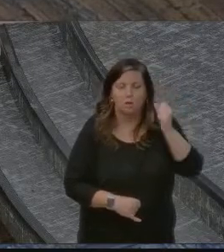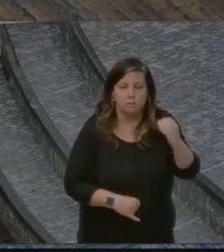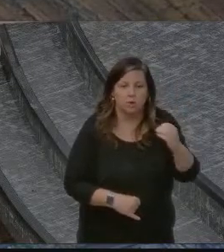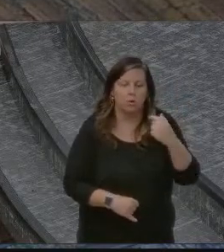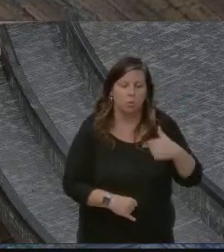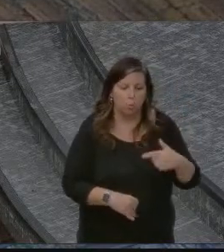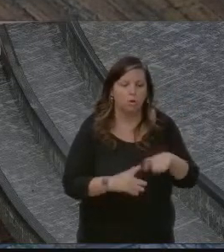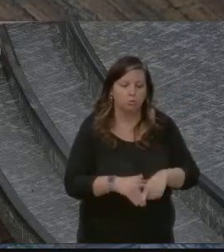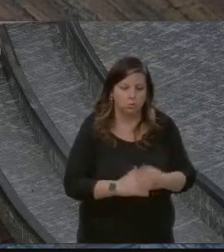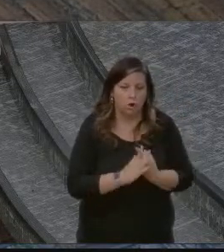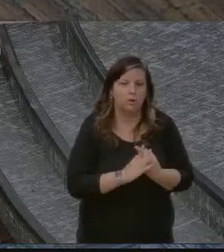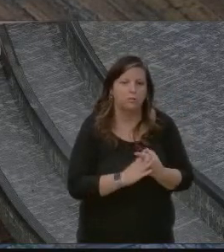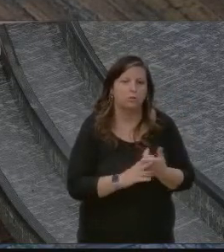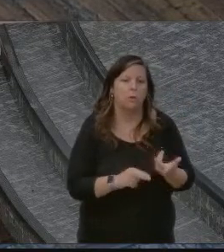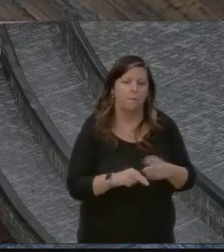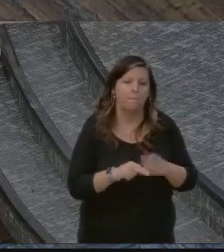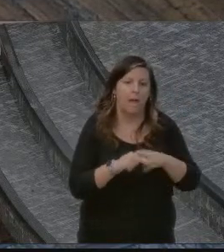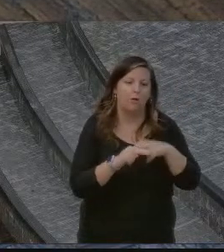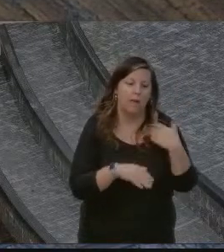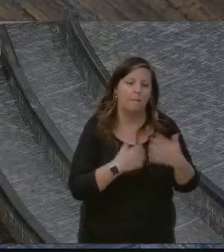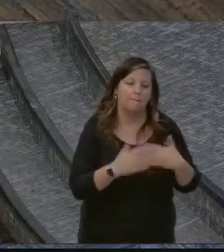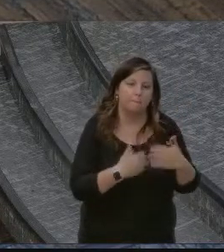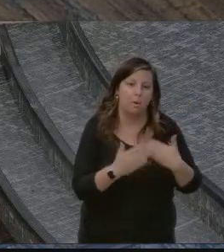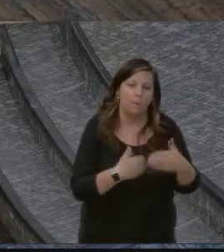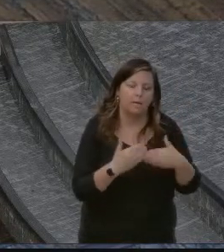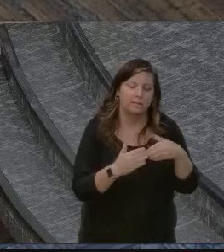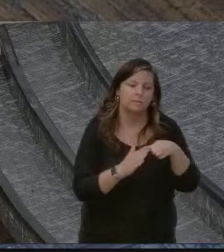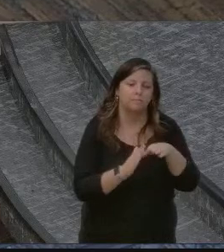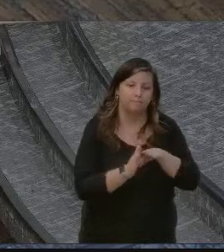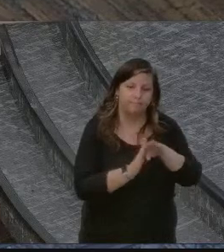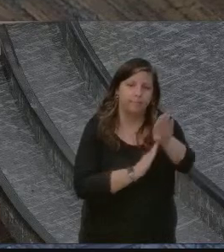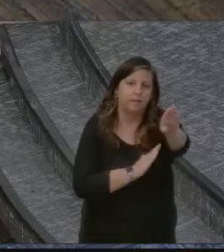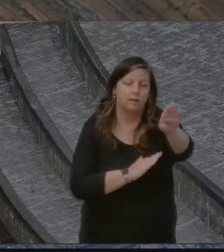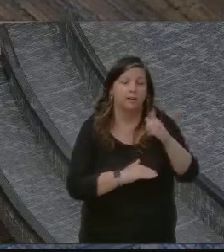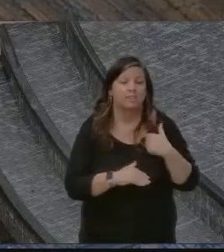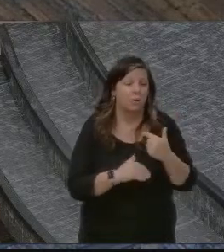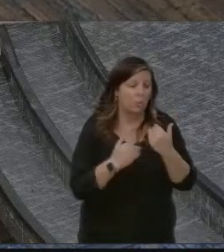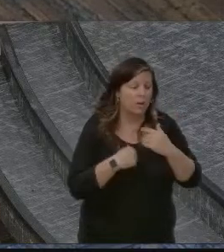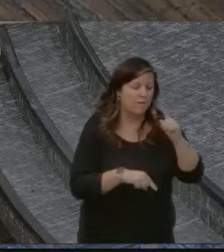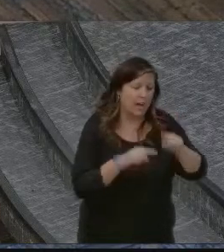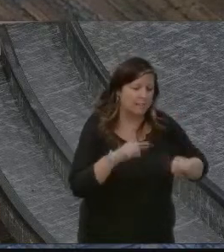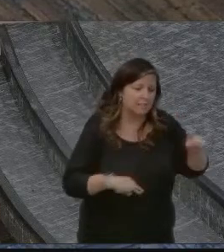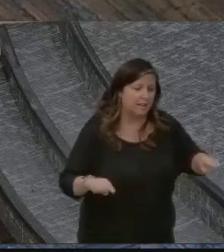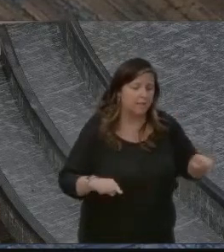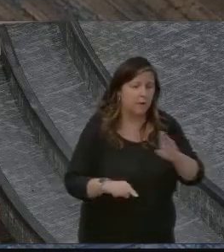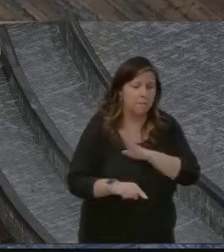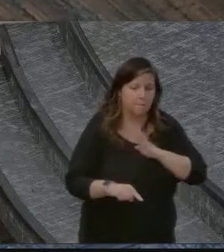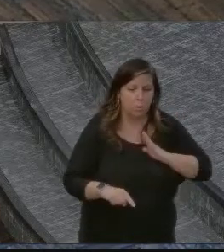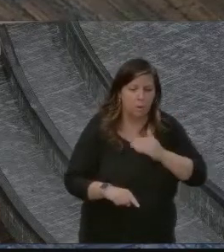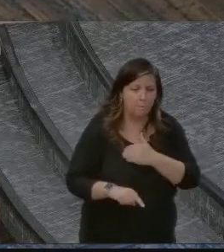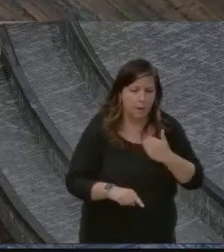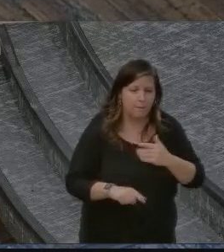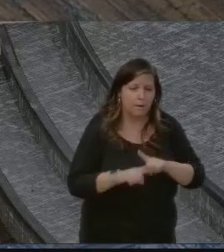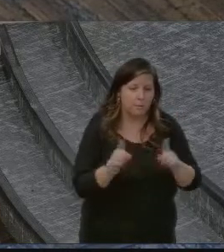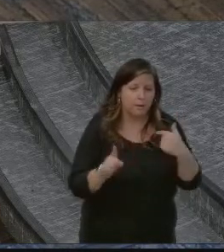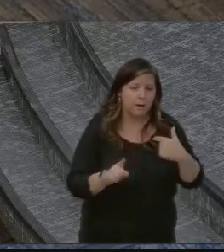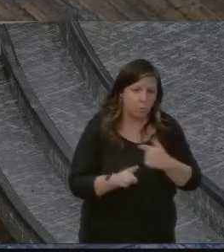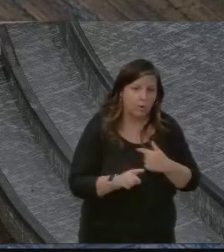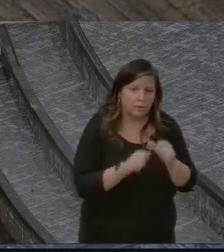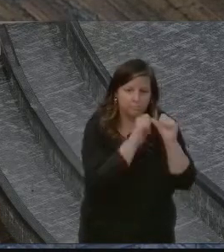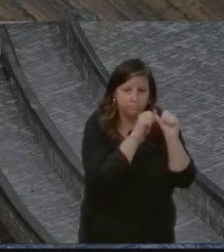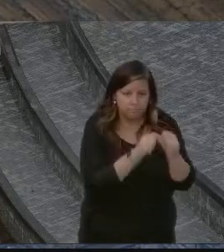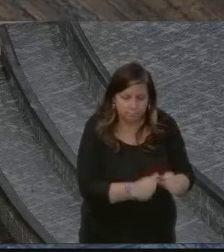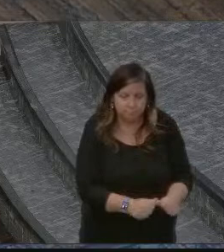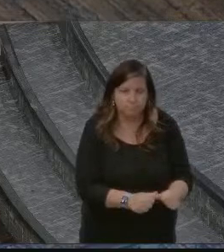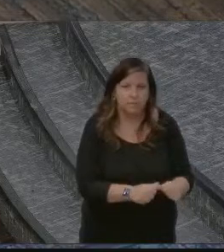I've been here, we've had different board members, but we've been able to somewhat sustain this conversation. So as the board think